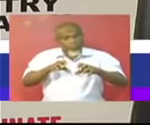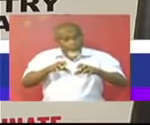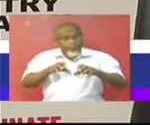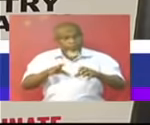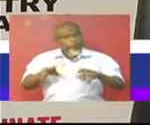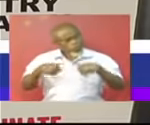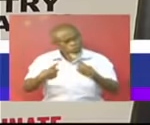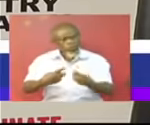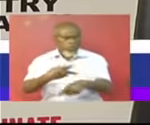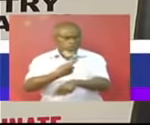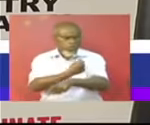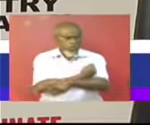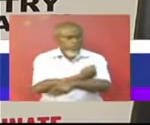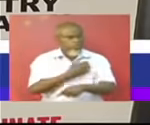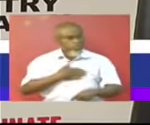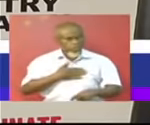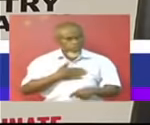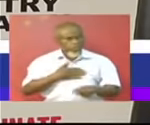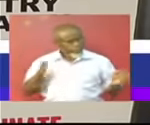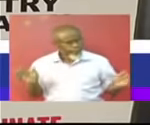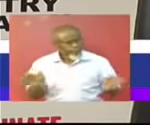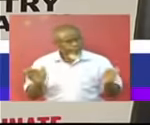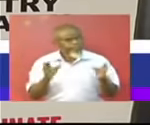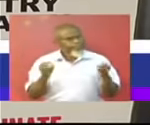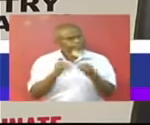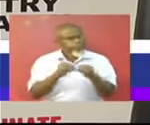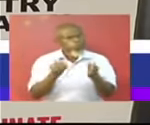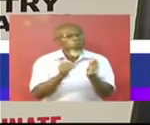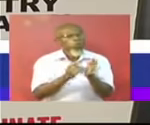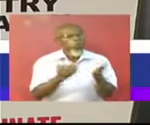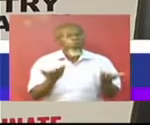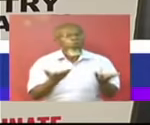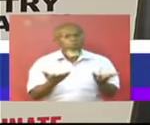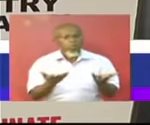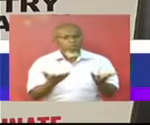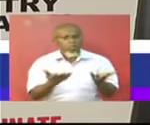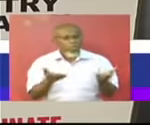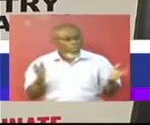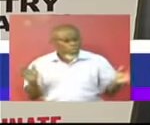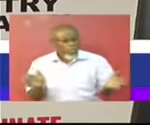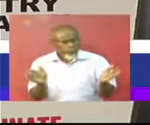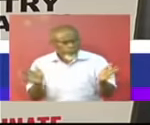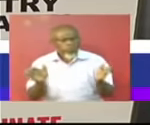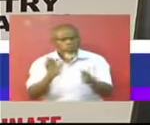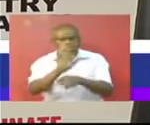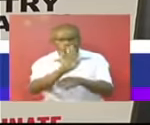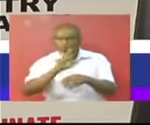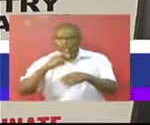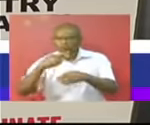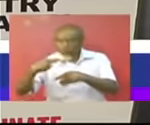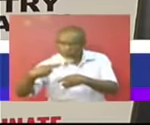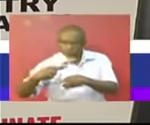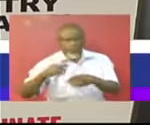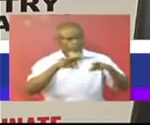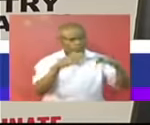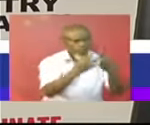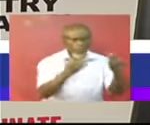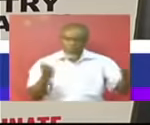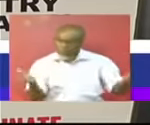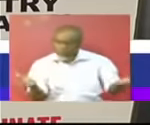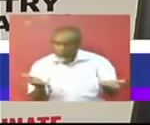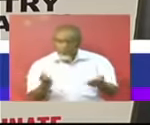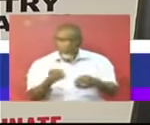also encourage you to be responsible and encourage your friends and family to do the same. Vaccination may save your